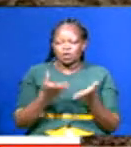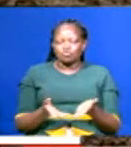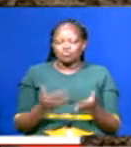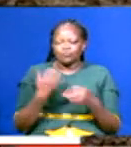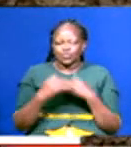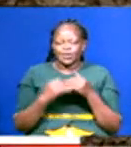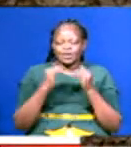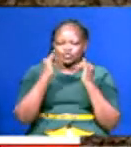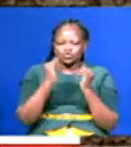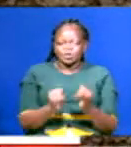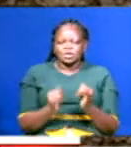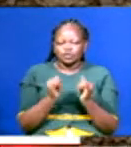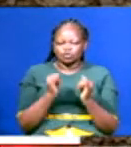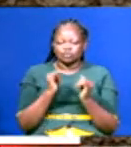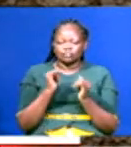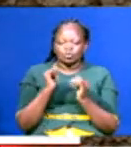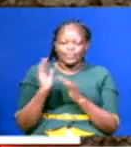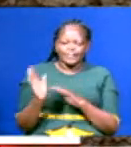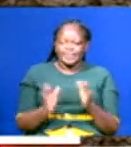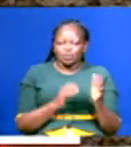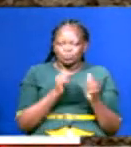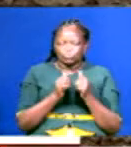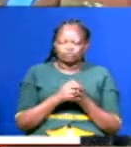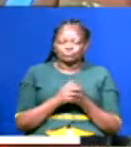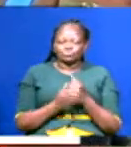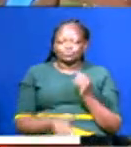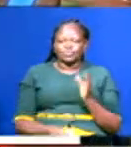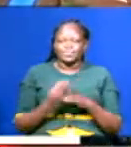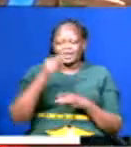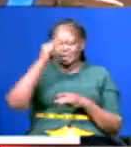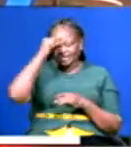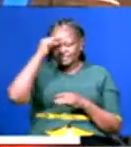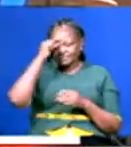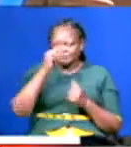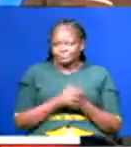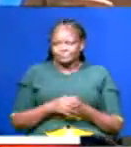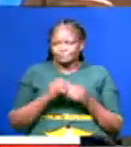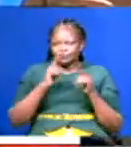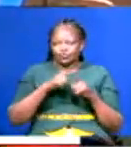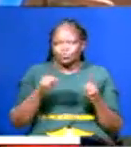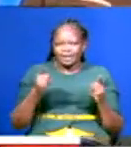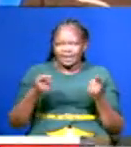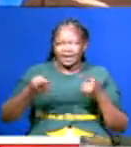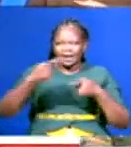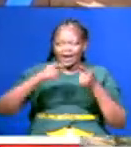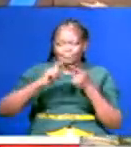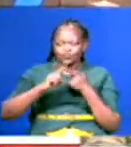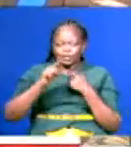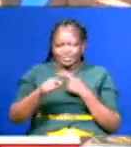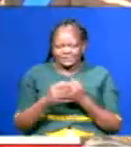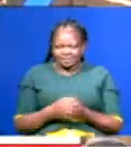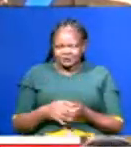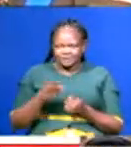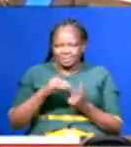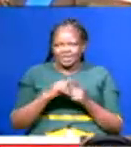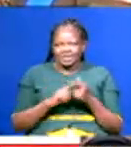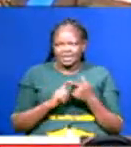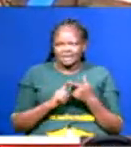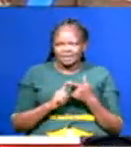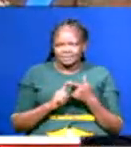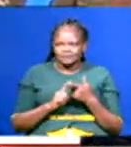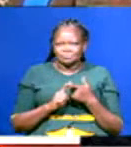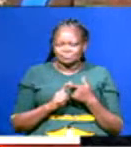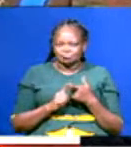reconstructed under a new master plan, which was produced by the government. If you are going to come to this site